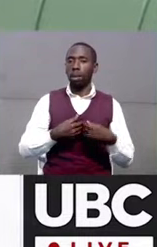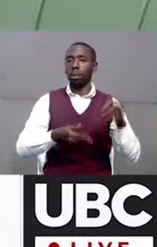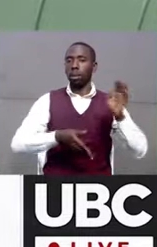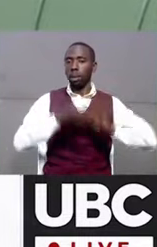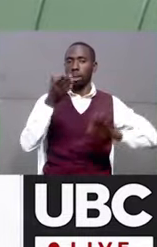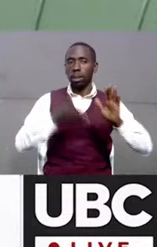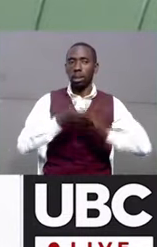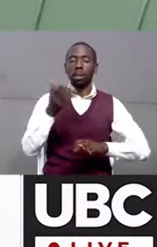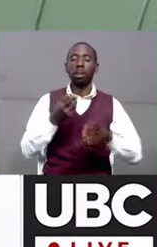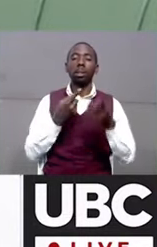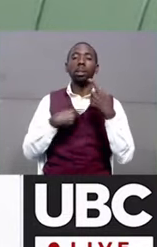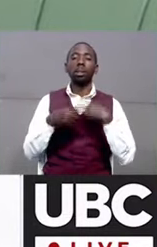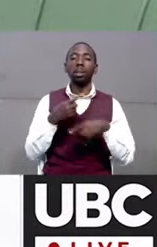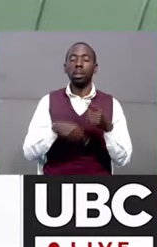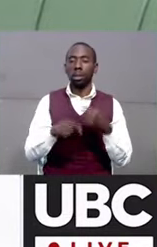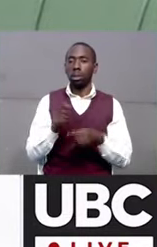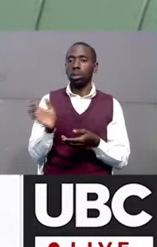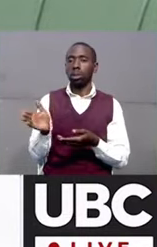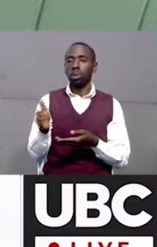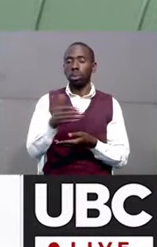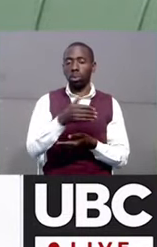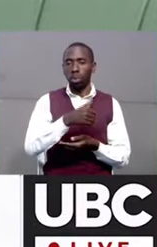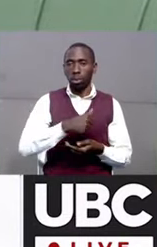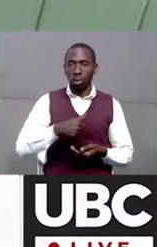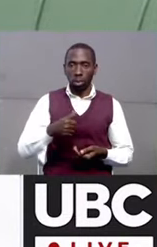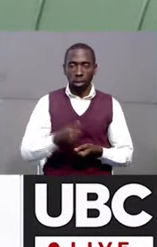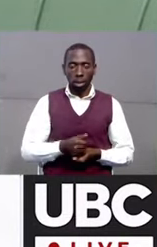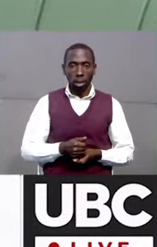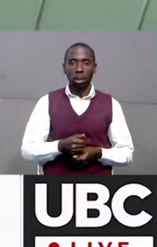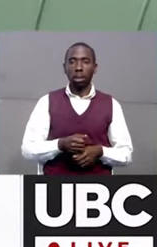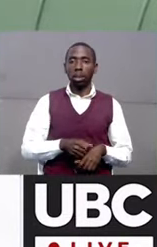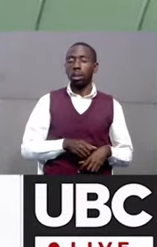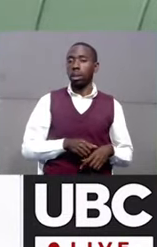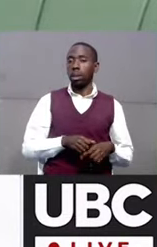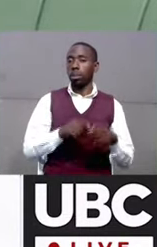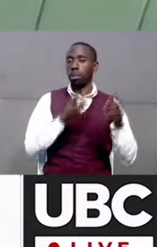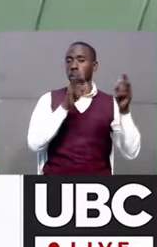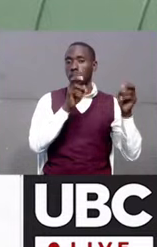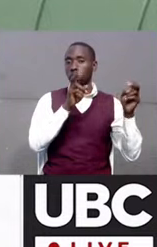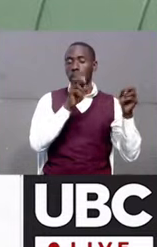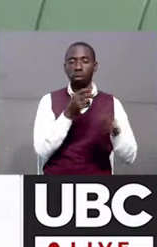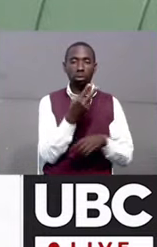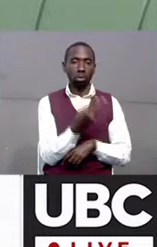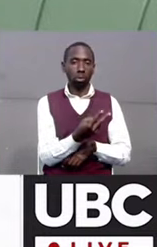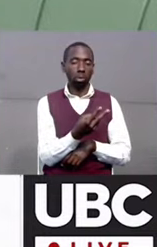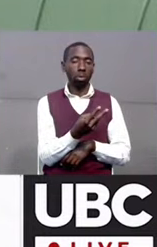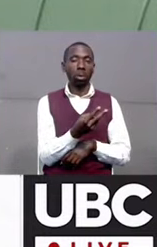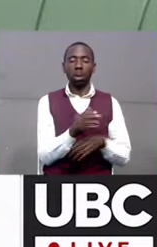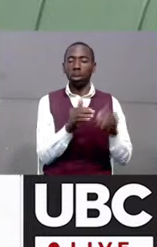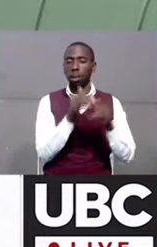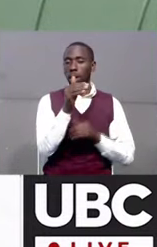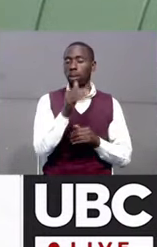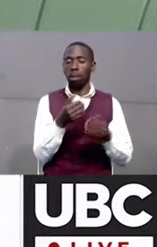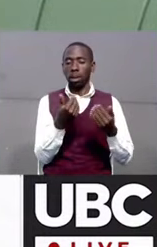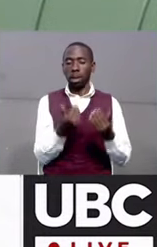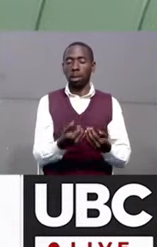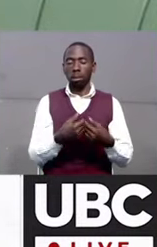to correct the anomaly in paragraph 2 above, I now therefore beg to